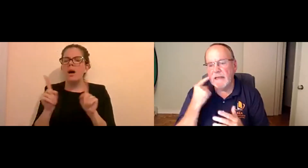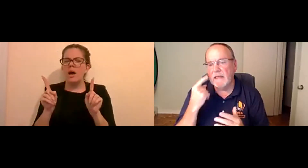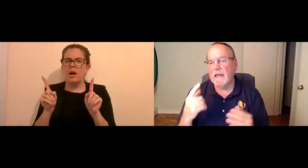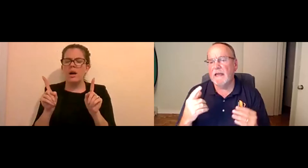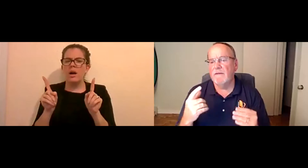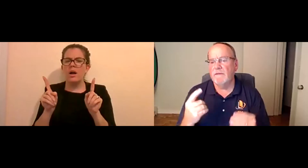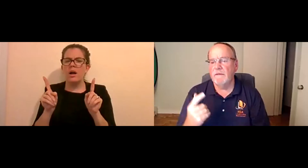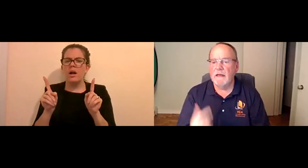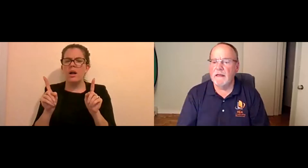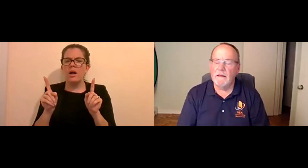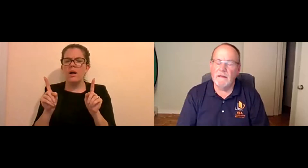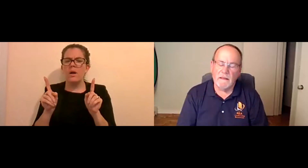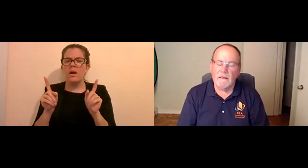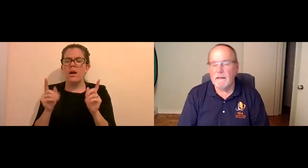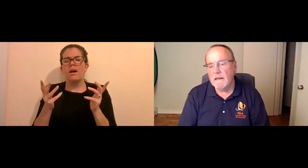and I think I have